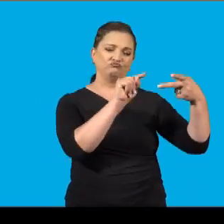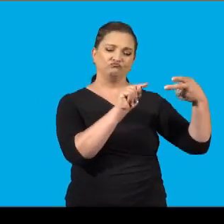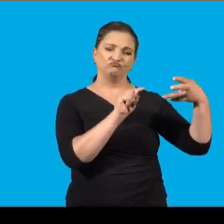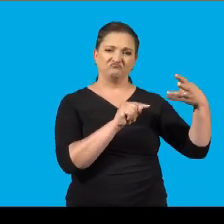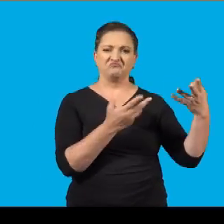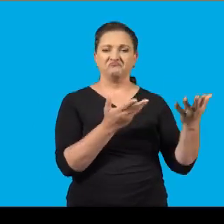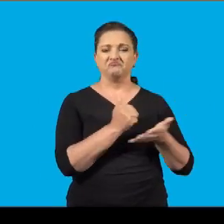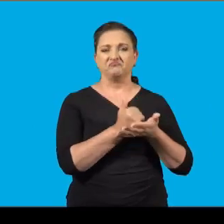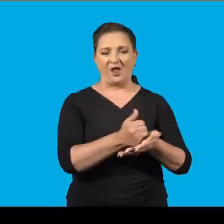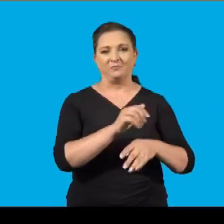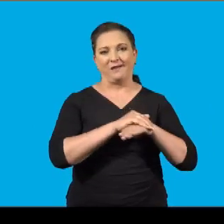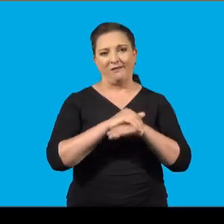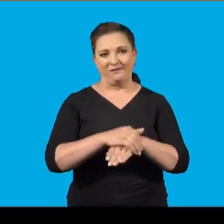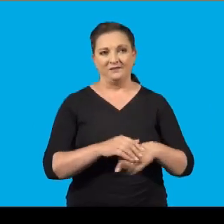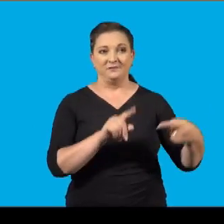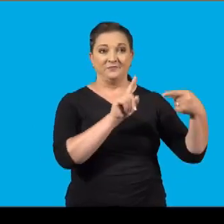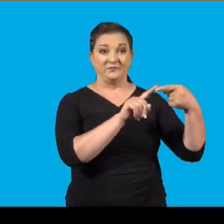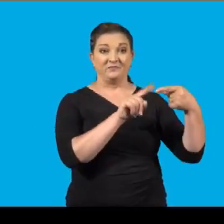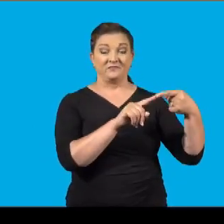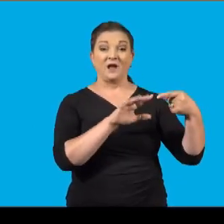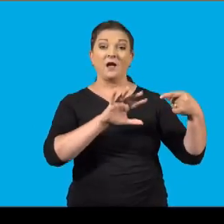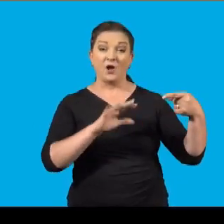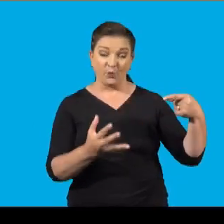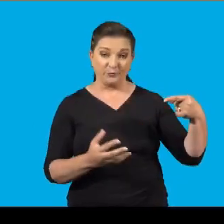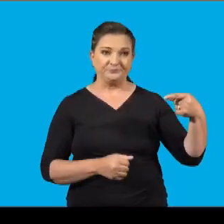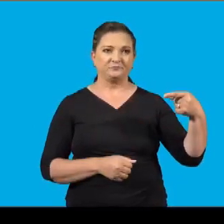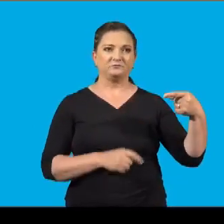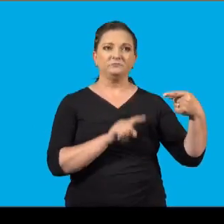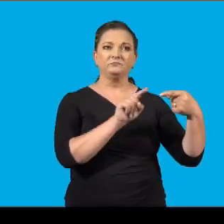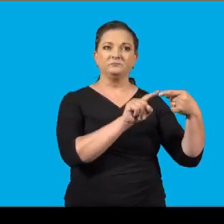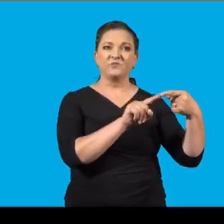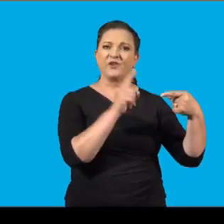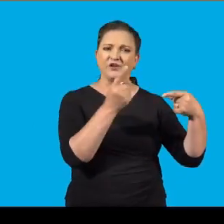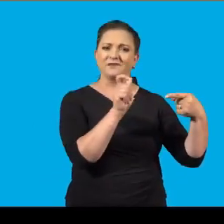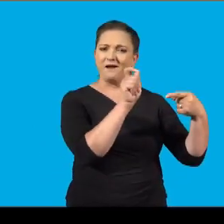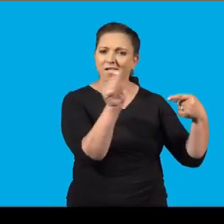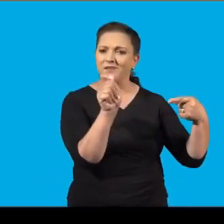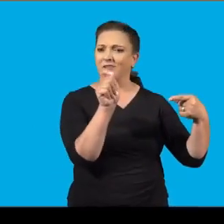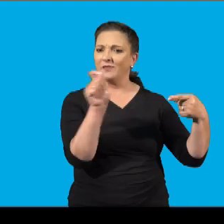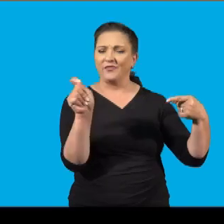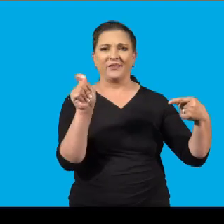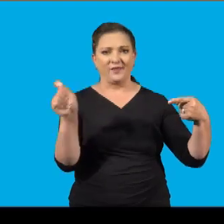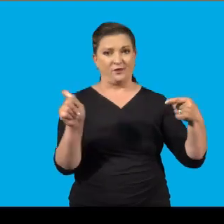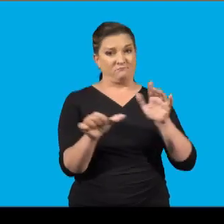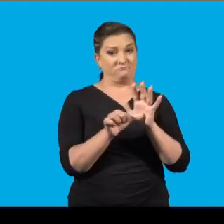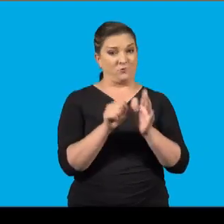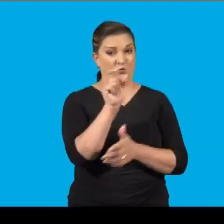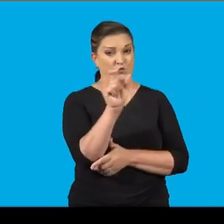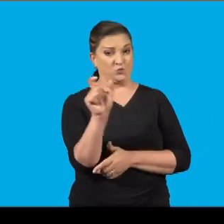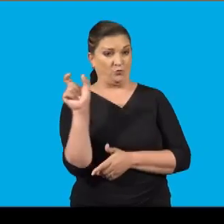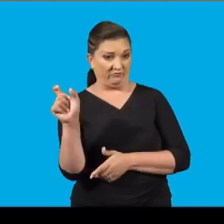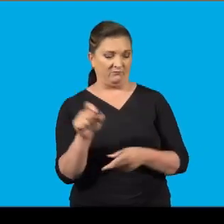these are the guidelines to help you extract relevant evidence from the sources. You have to highlight the